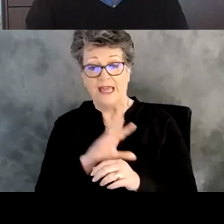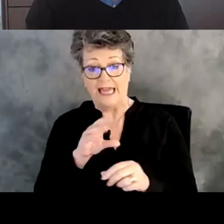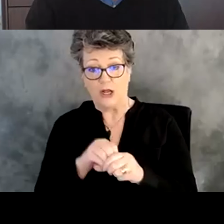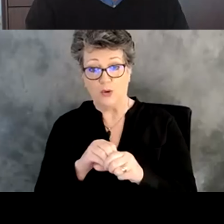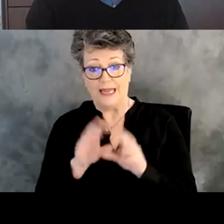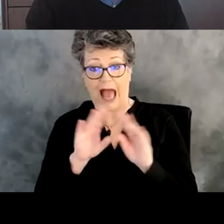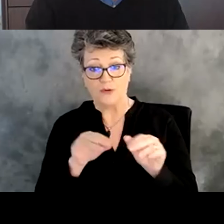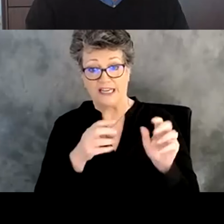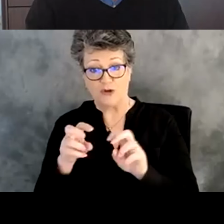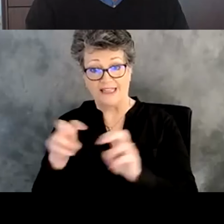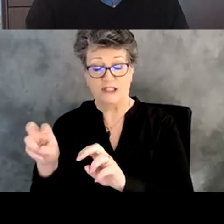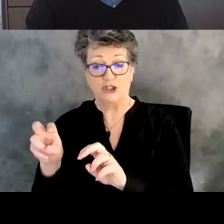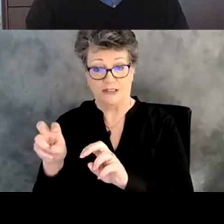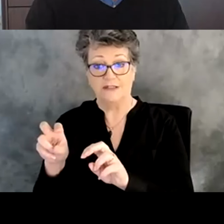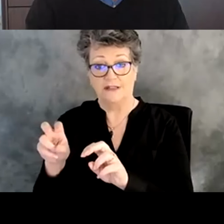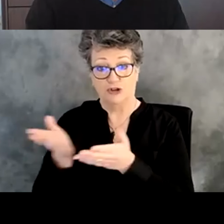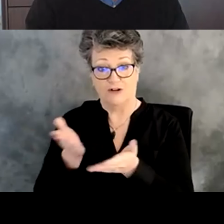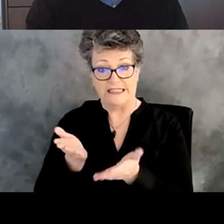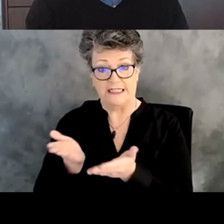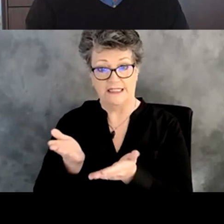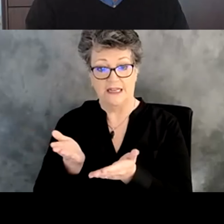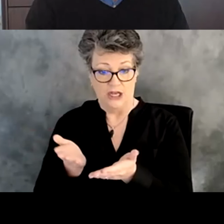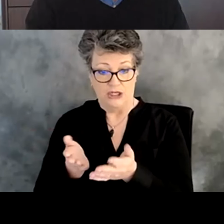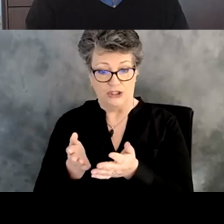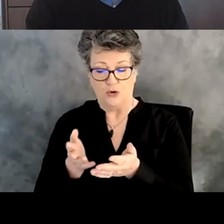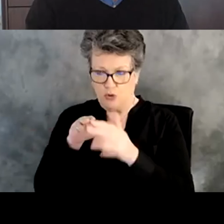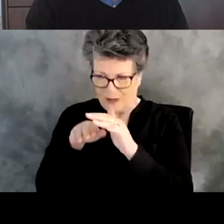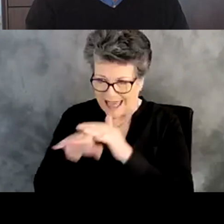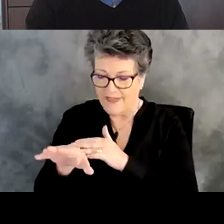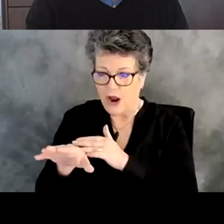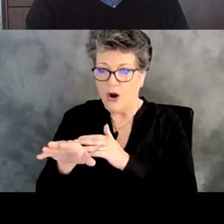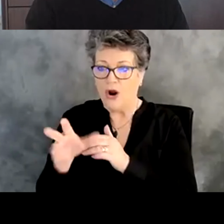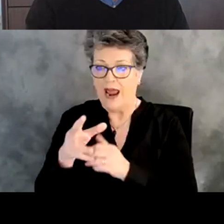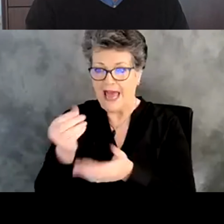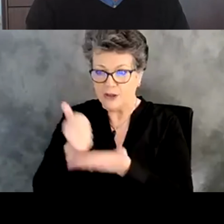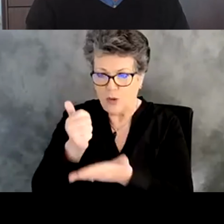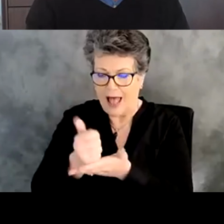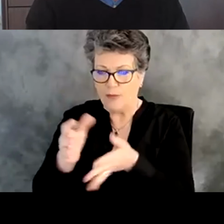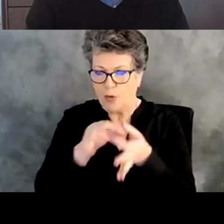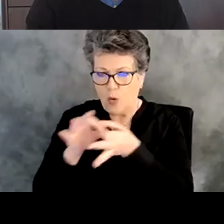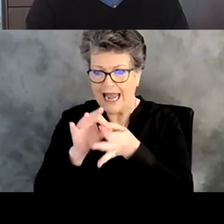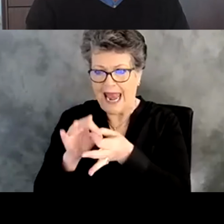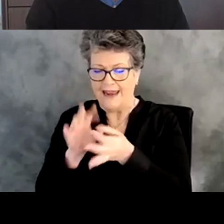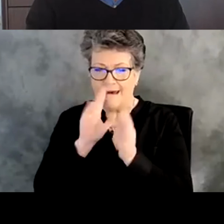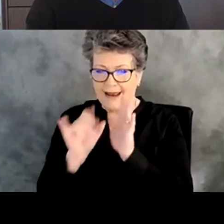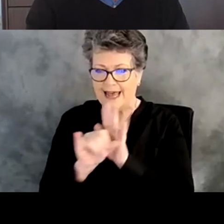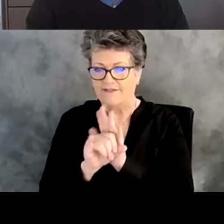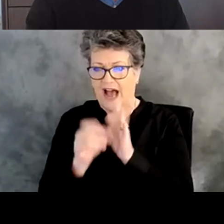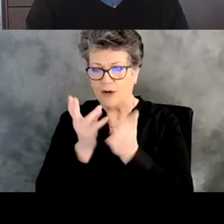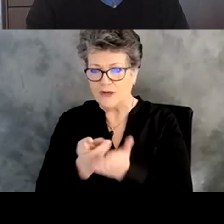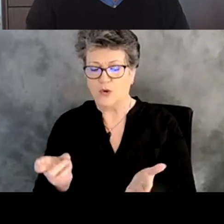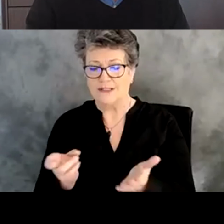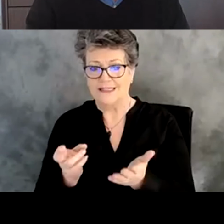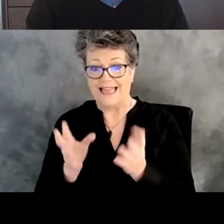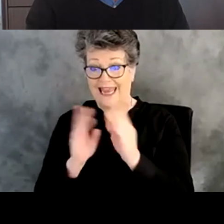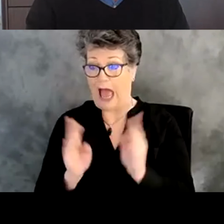transition navigation services. So someone to get in there and help coordinate and identify resources in housing,